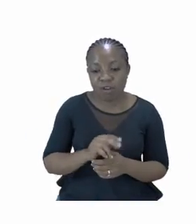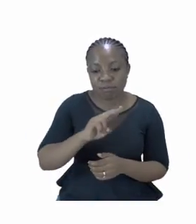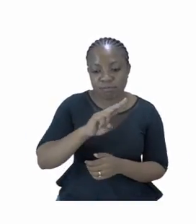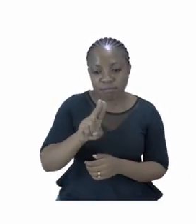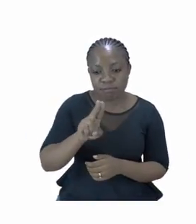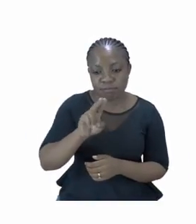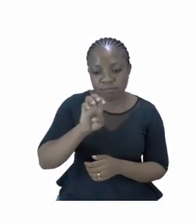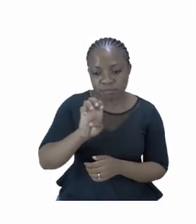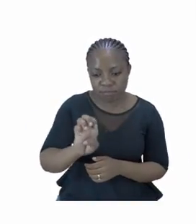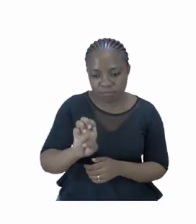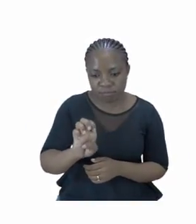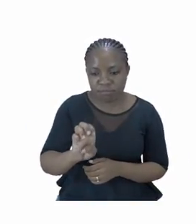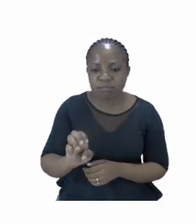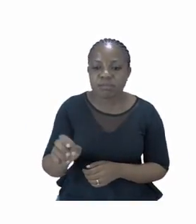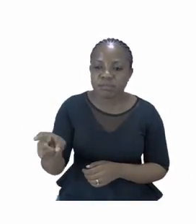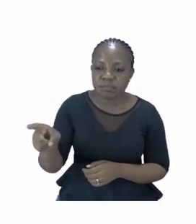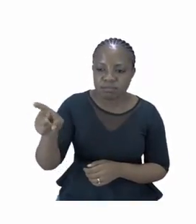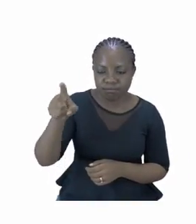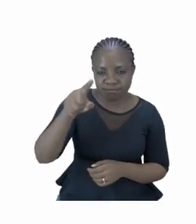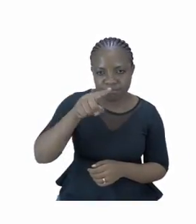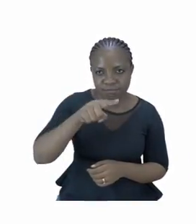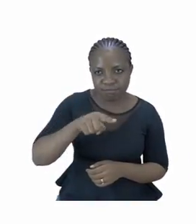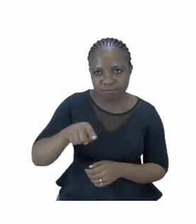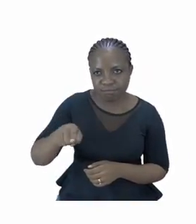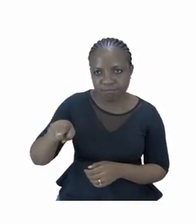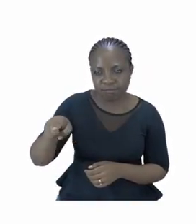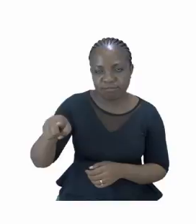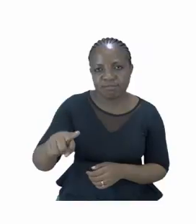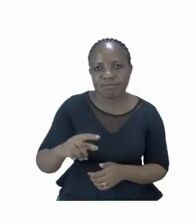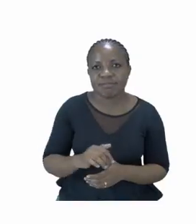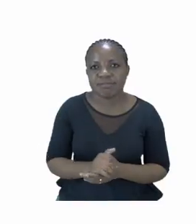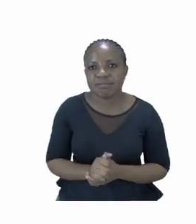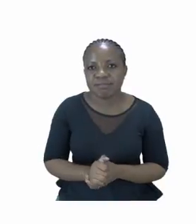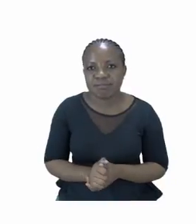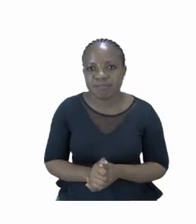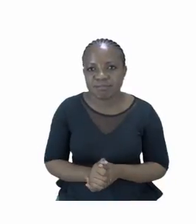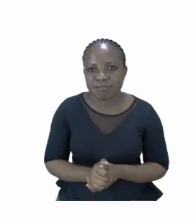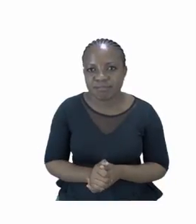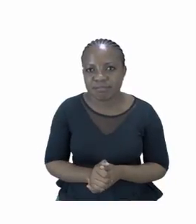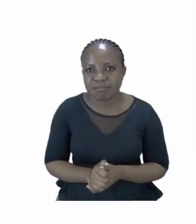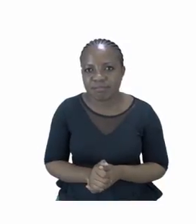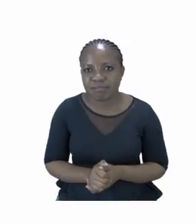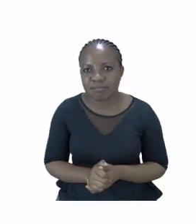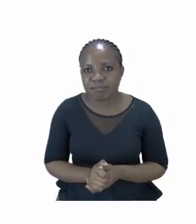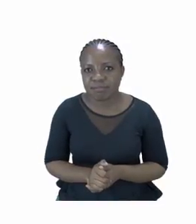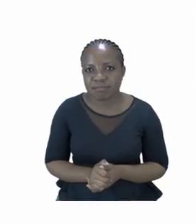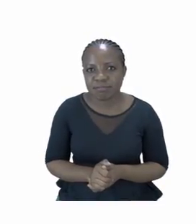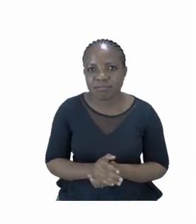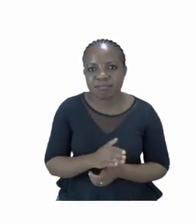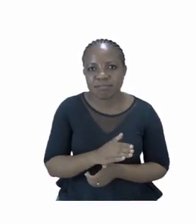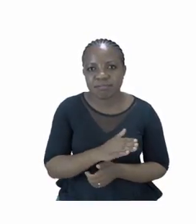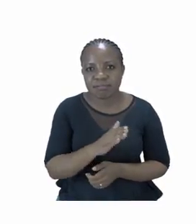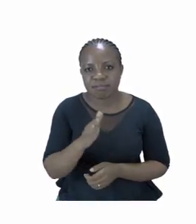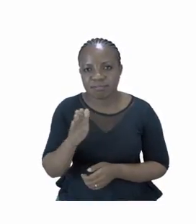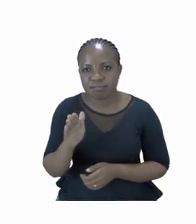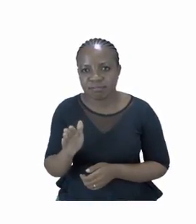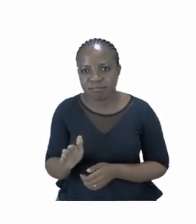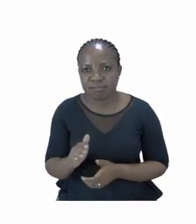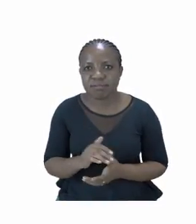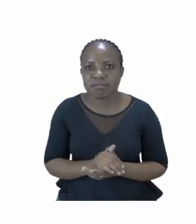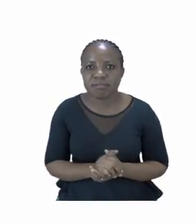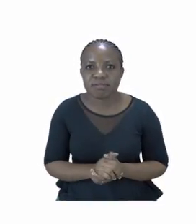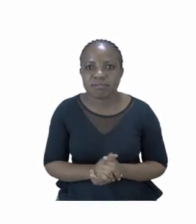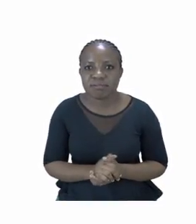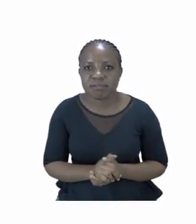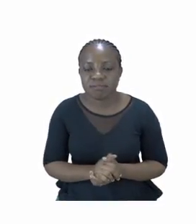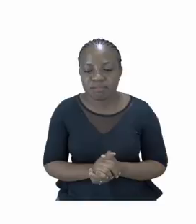the correct word? The next ones you are going to do